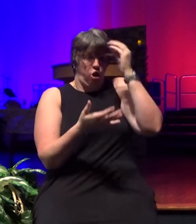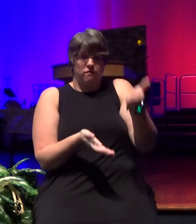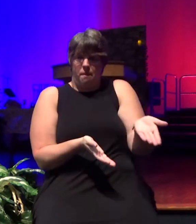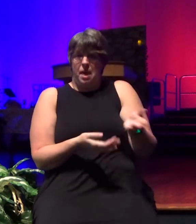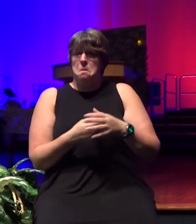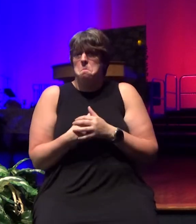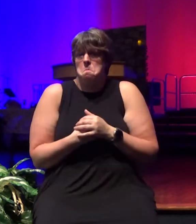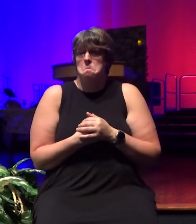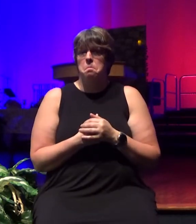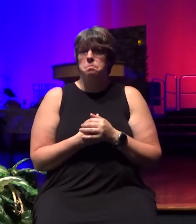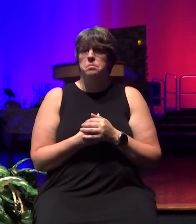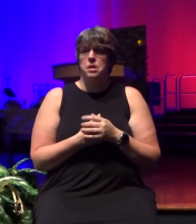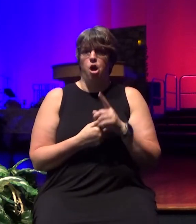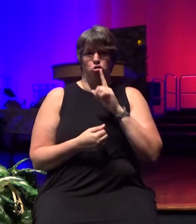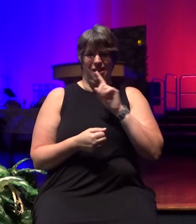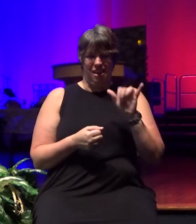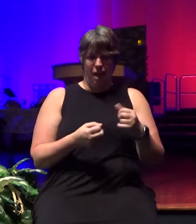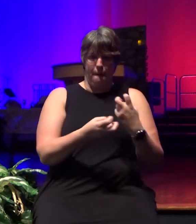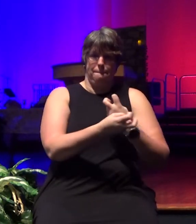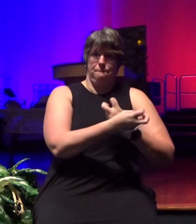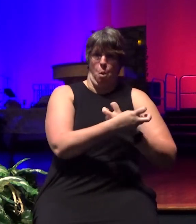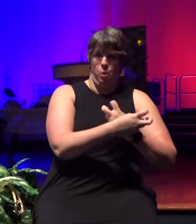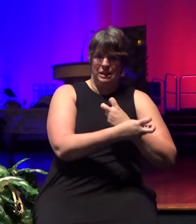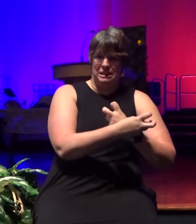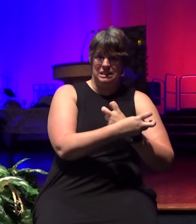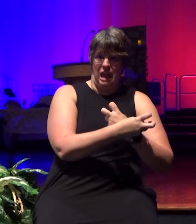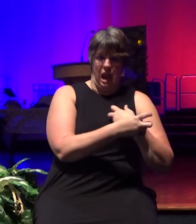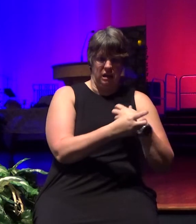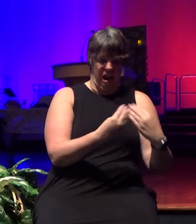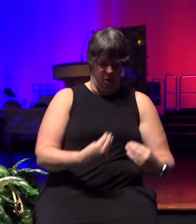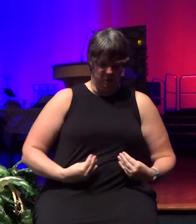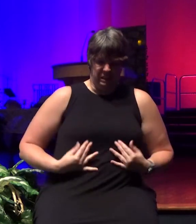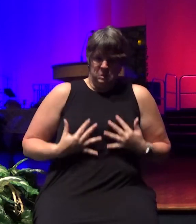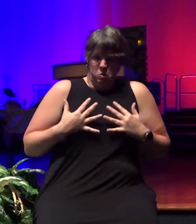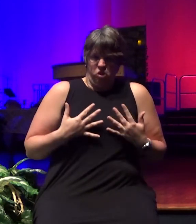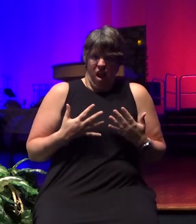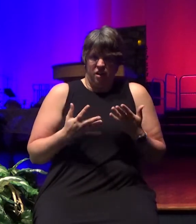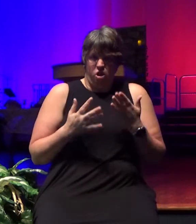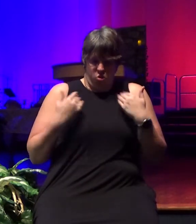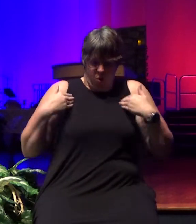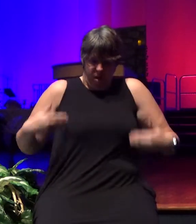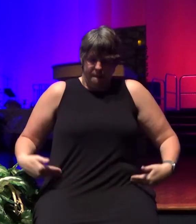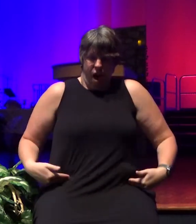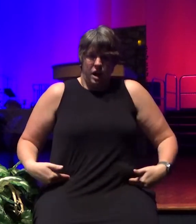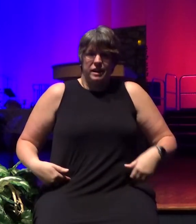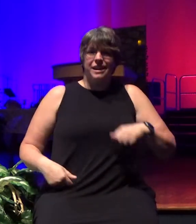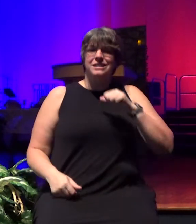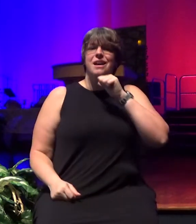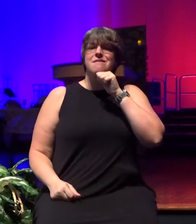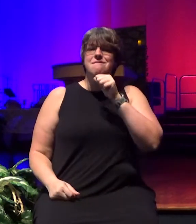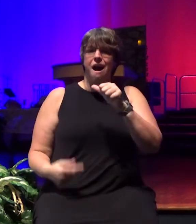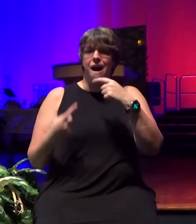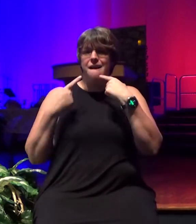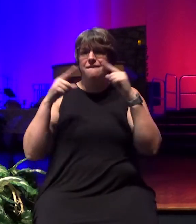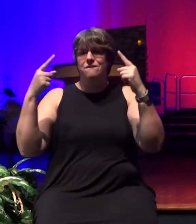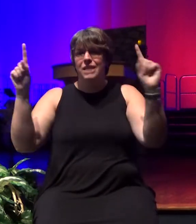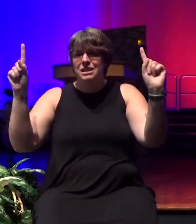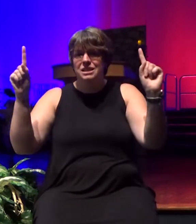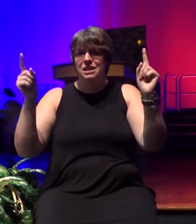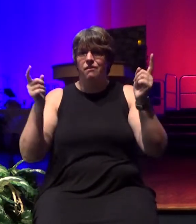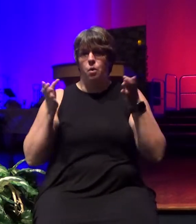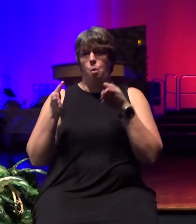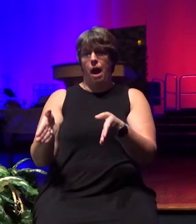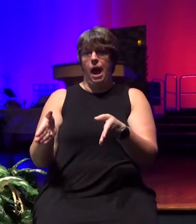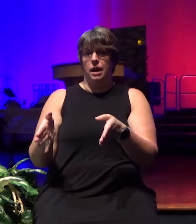body. It's an ineffective way of dealing with a hurt. Here's an effective way. And it's to realize that we can